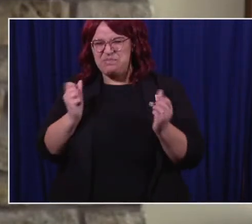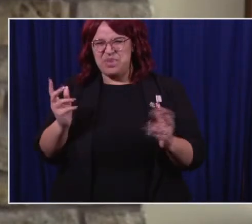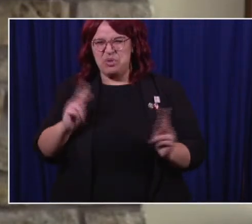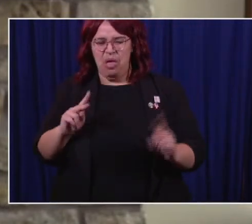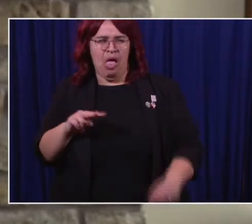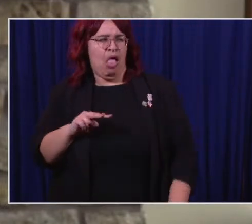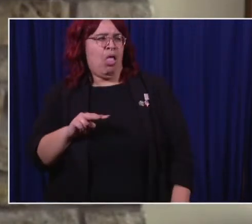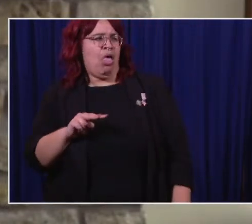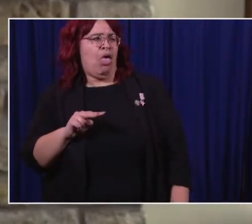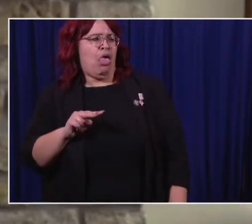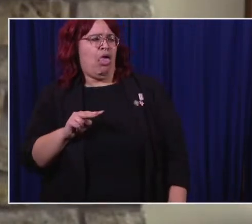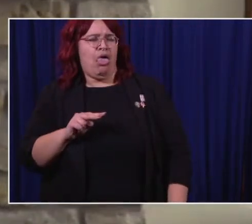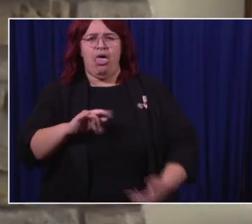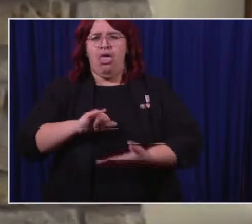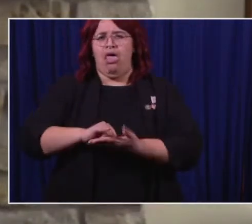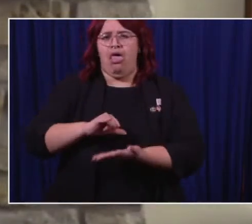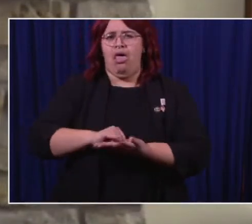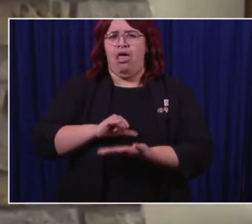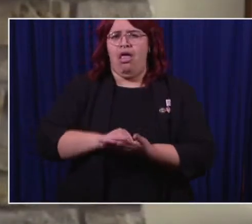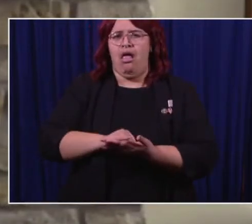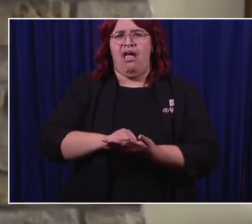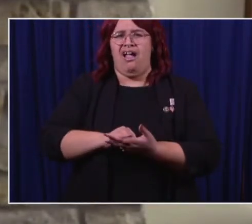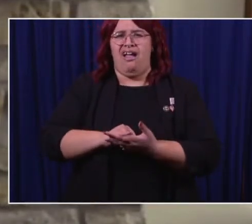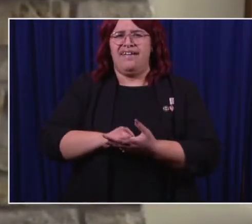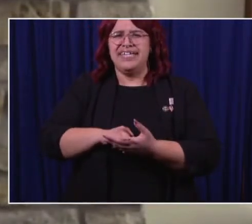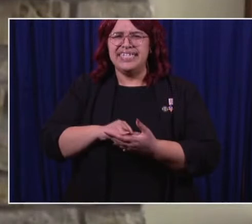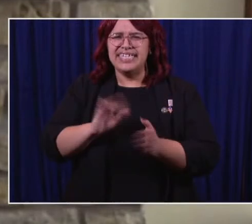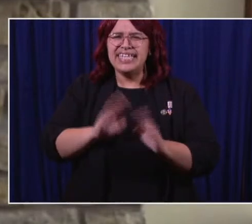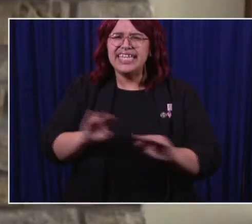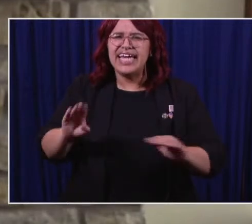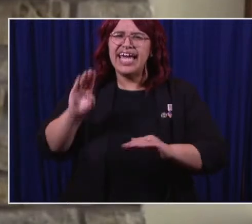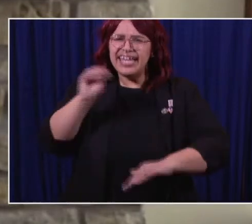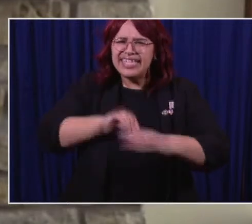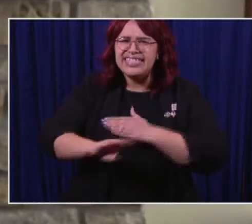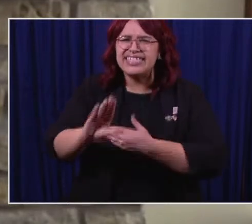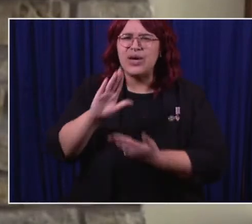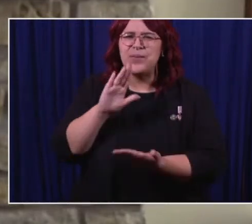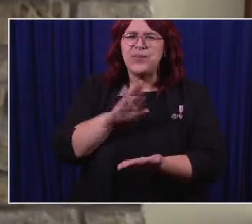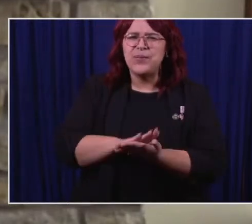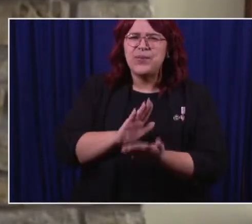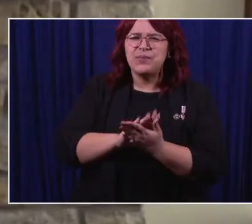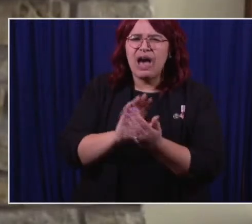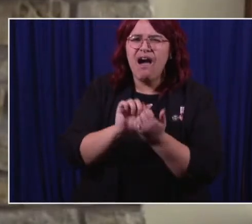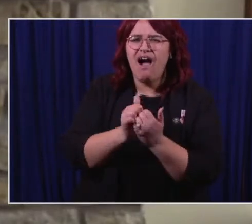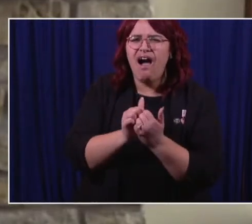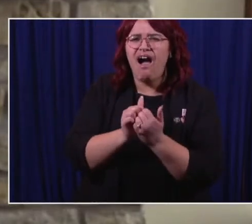won't wear a mask. They can't be compliant. This is a horrible thing.